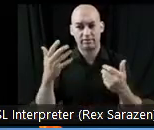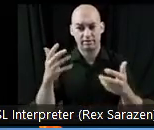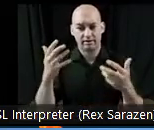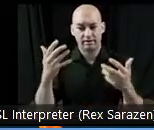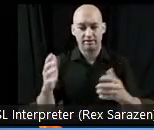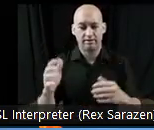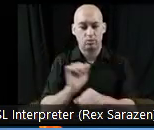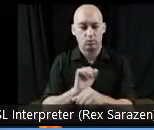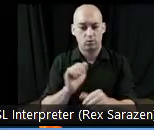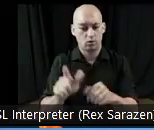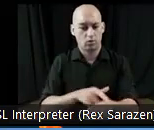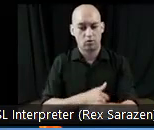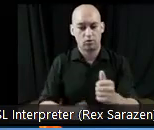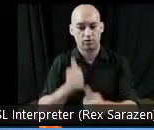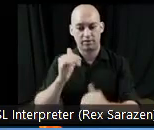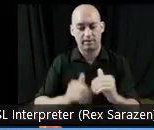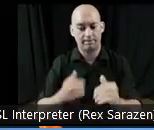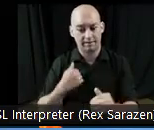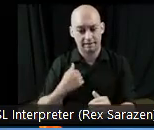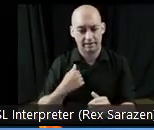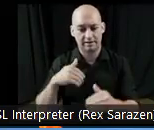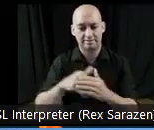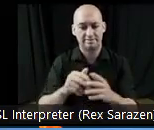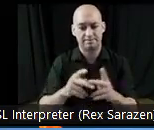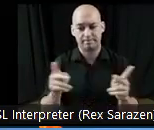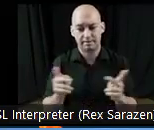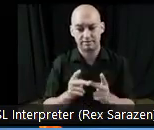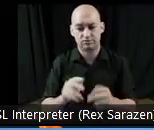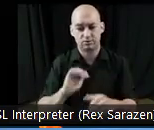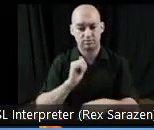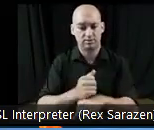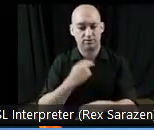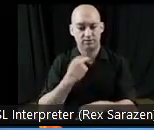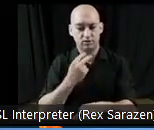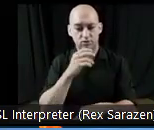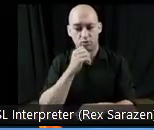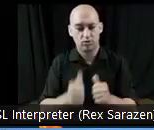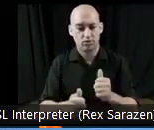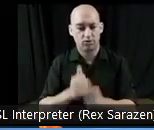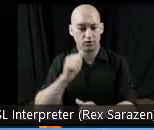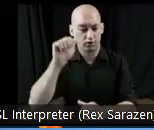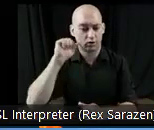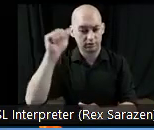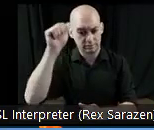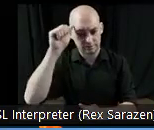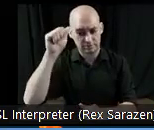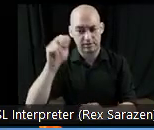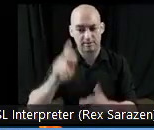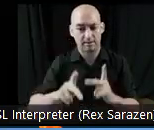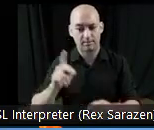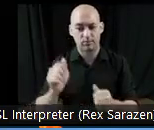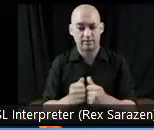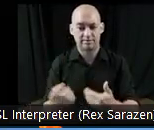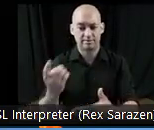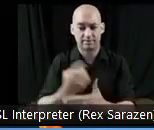me in the space of representing the voice of older adults, people with disabilities, and caregivers